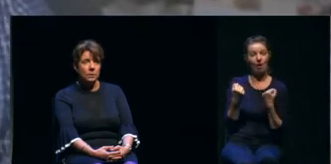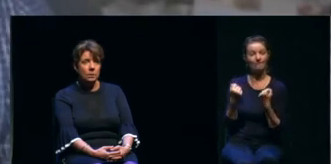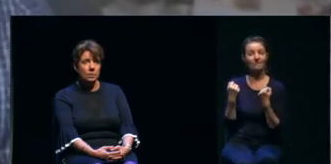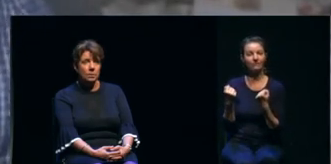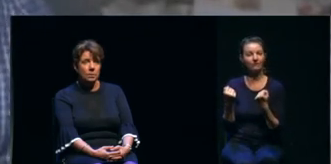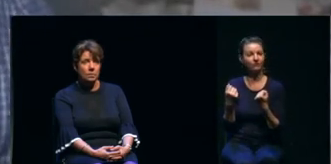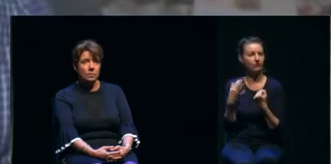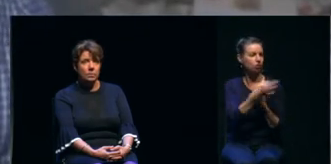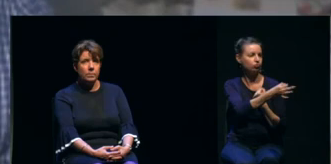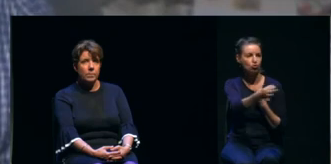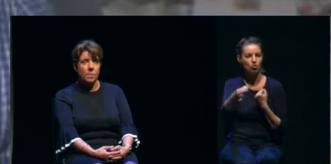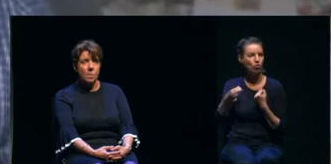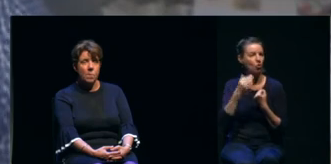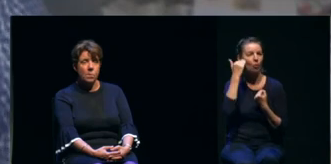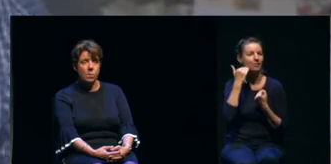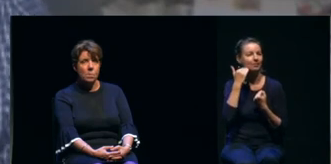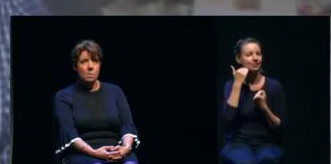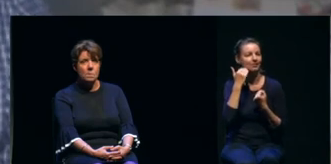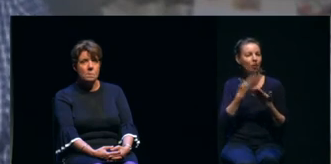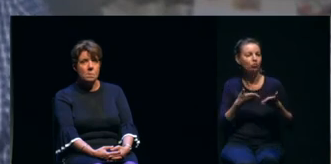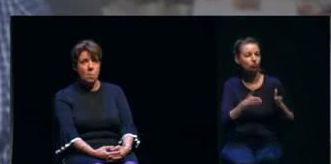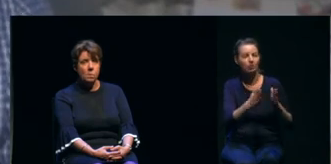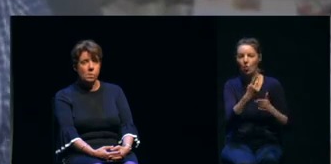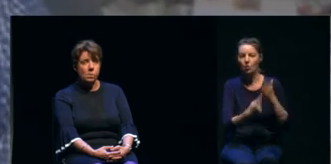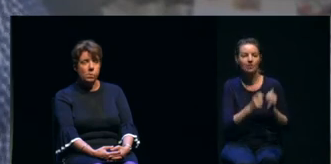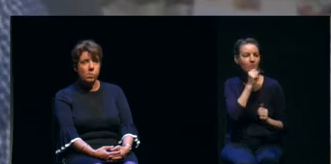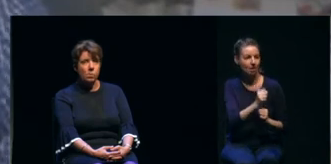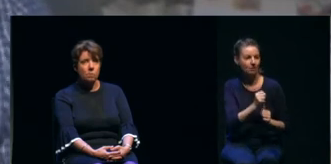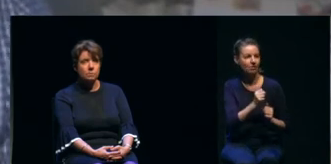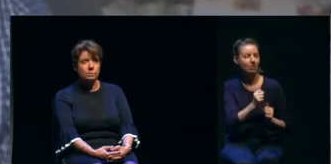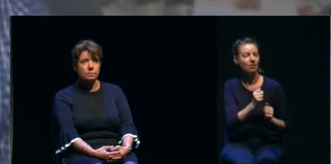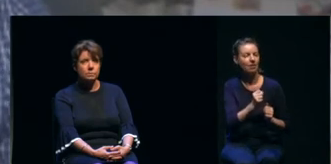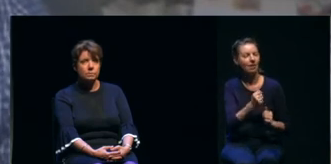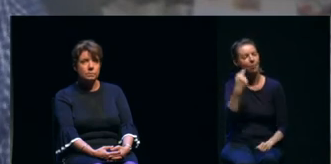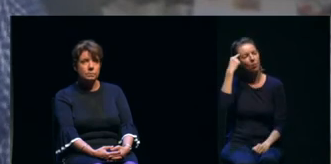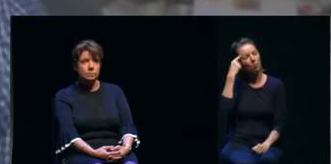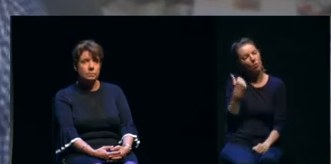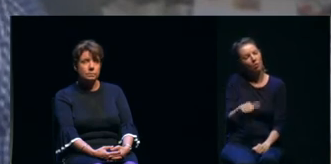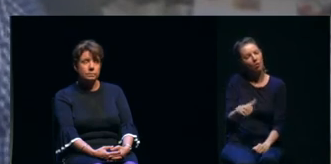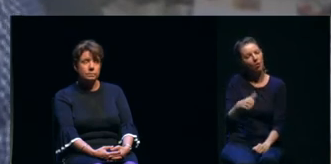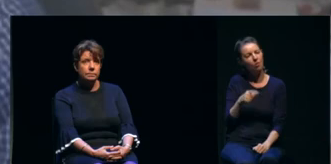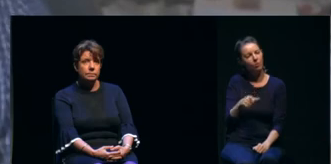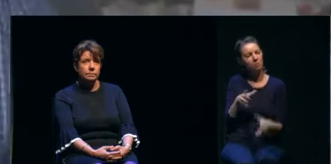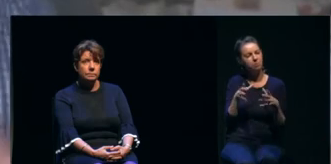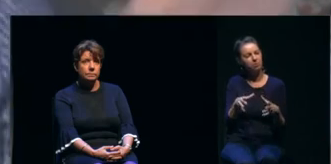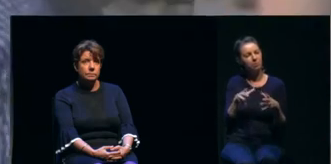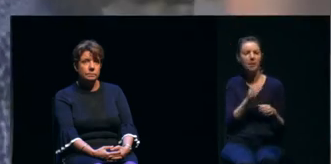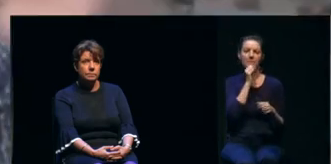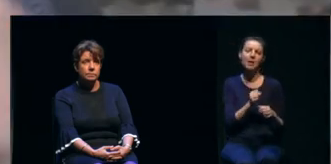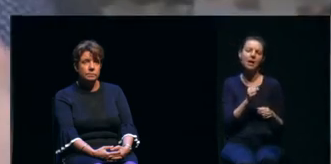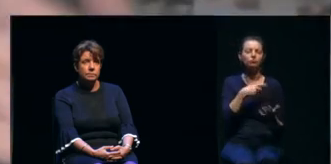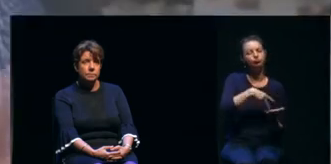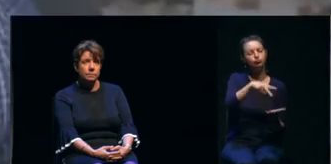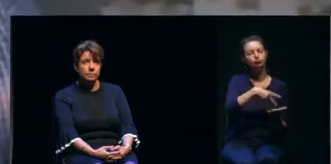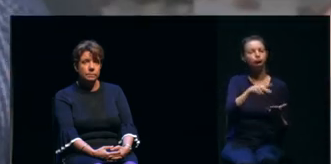see a single woman out on the streets. It was only men. And I suddenly thought, what a weird thing this was. There were guys walking, you know,